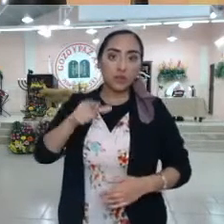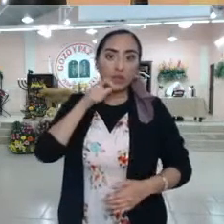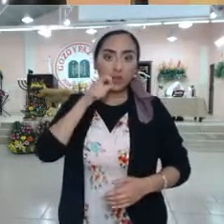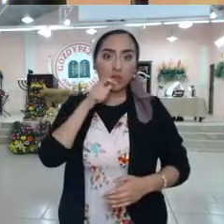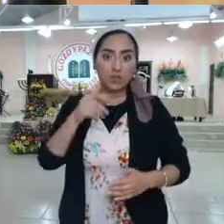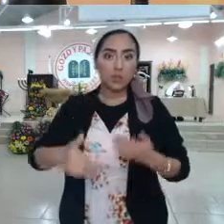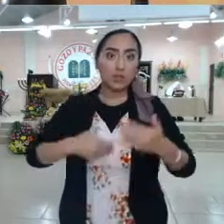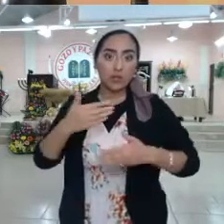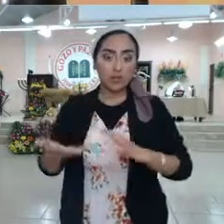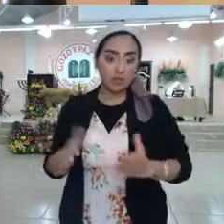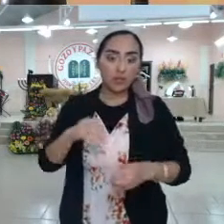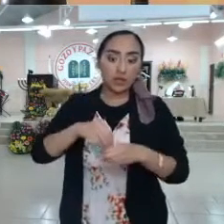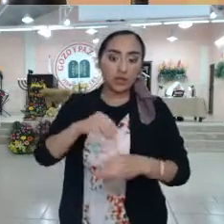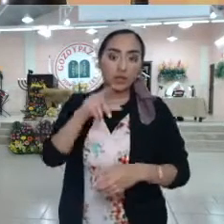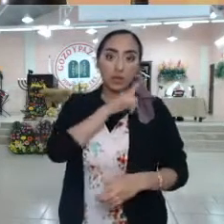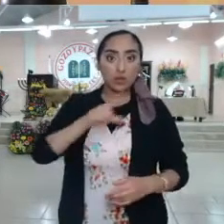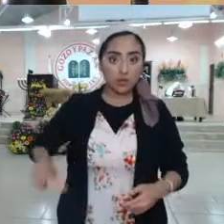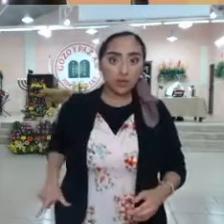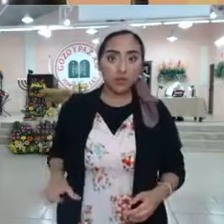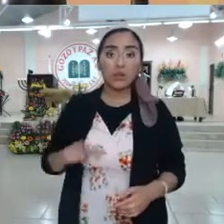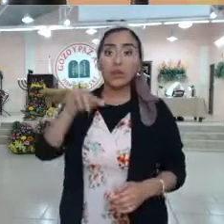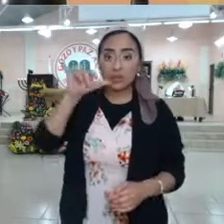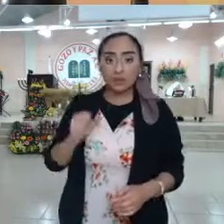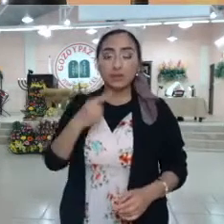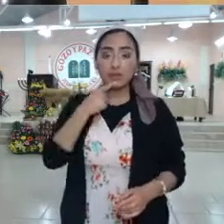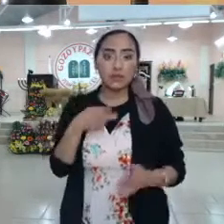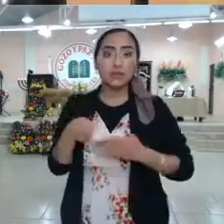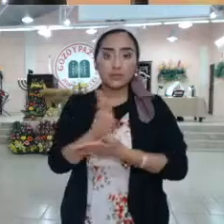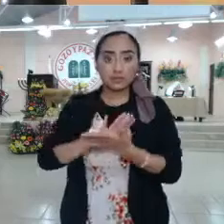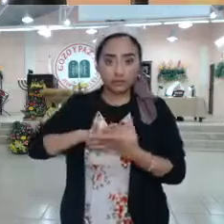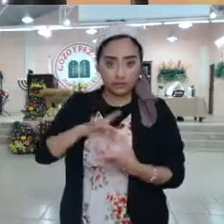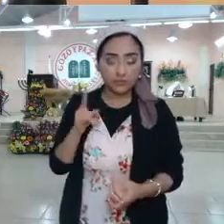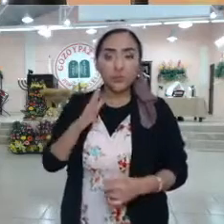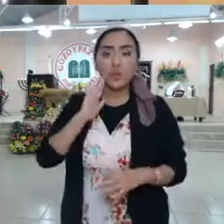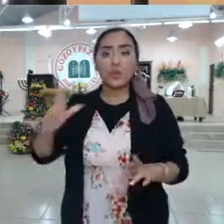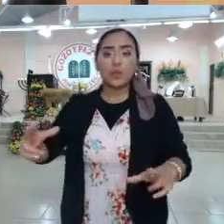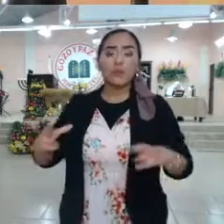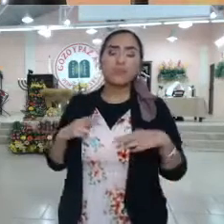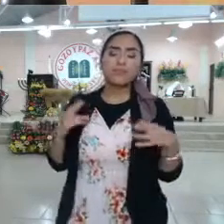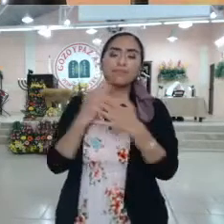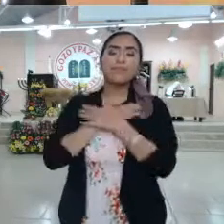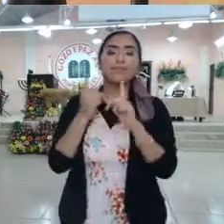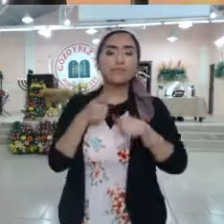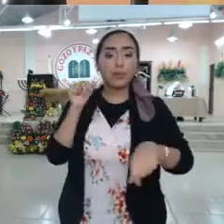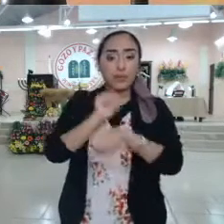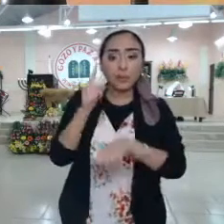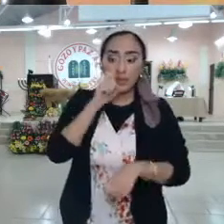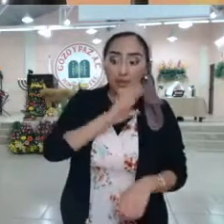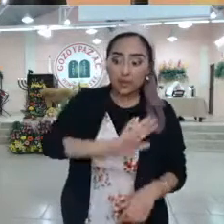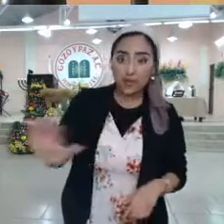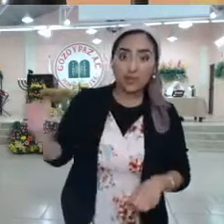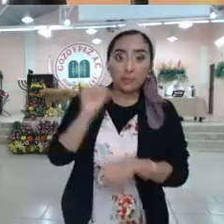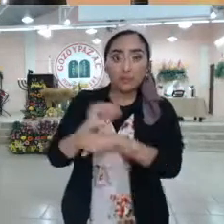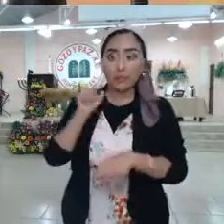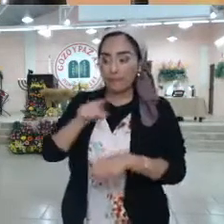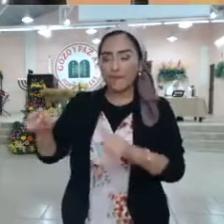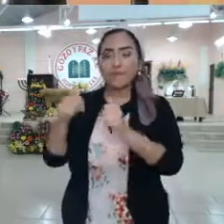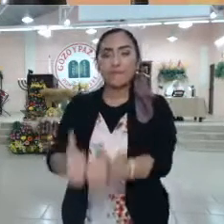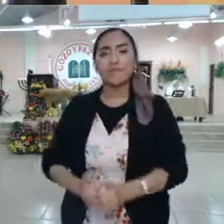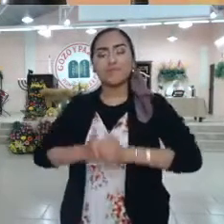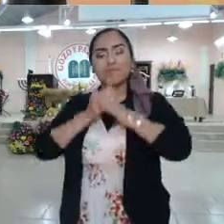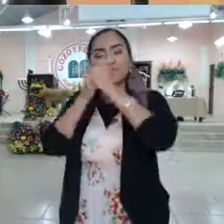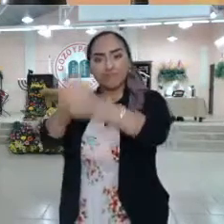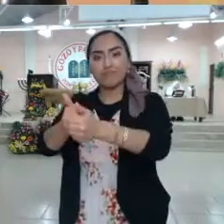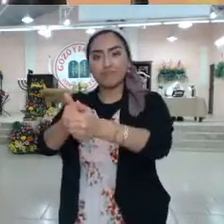the dead which die in the dawn, from hence of yes, says the Ruach HaKodesh, that they may rest from the labors of their